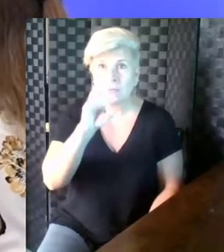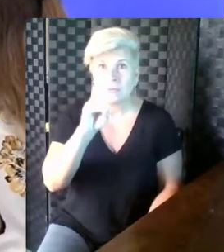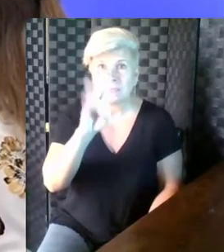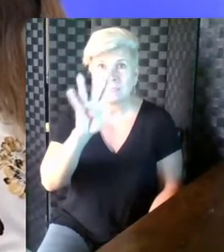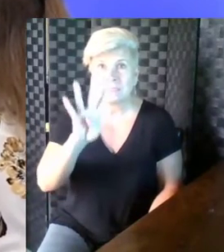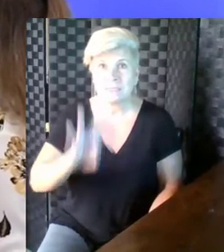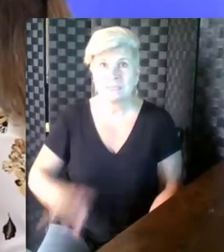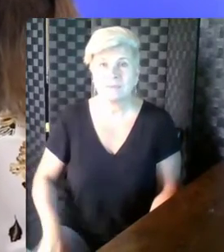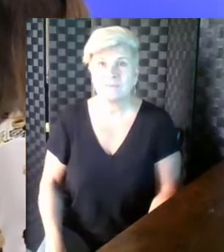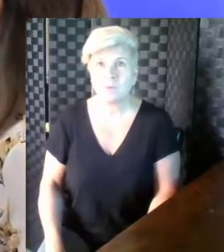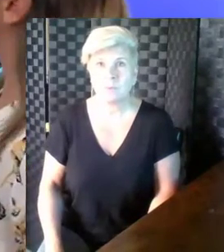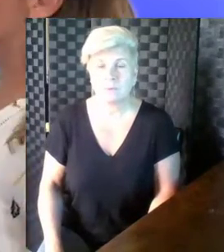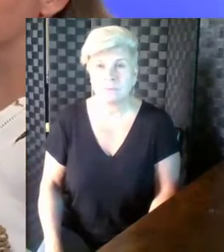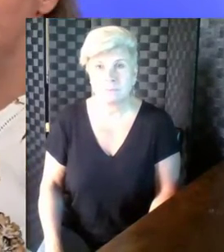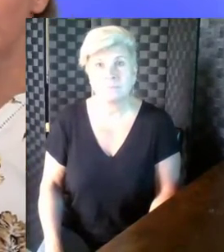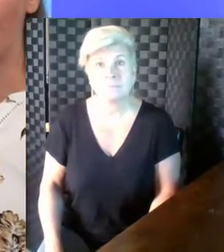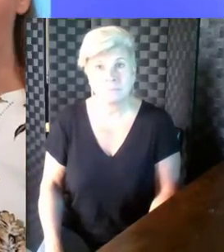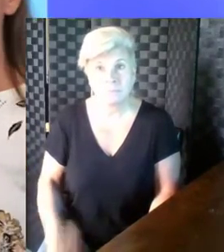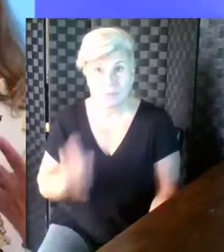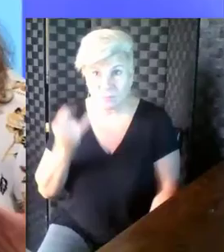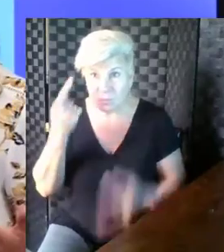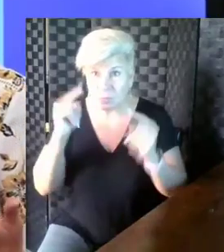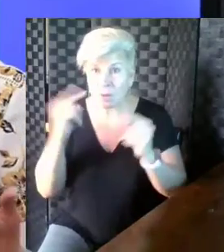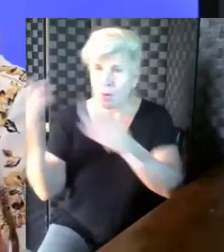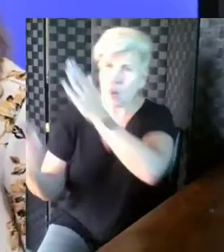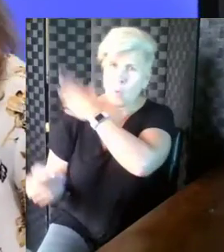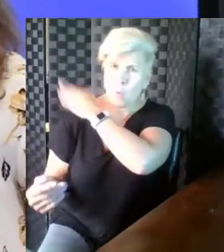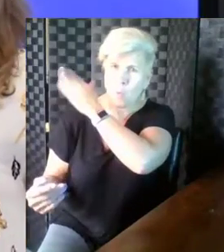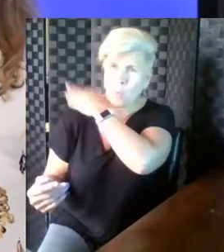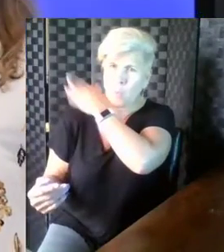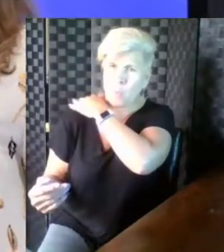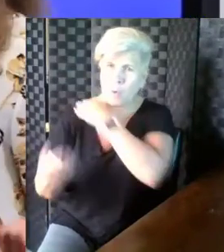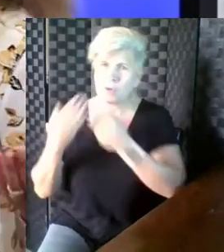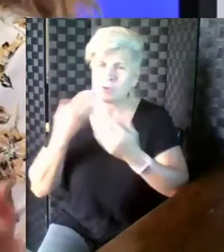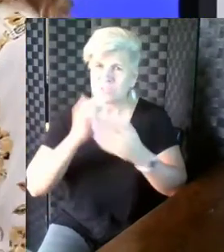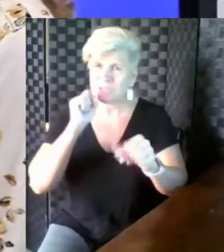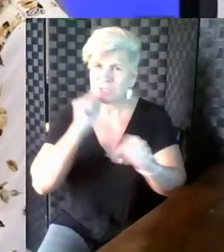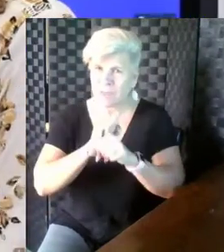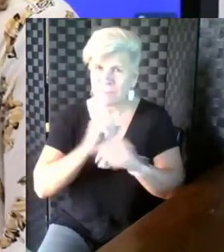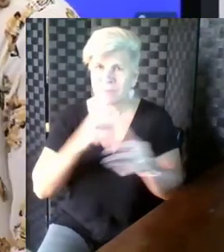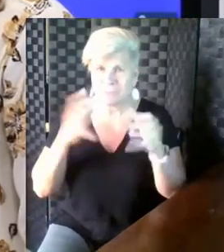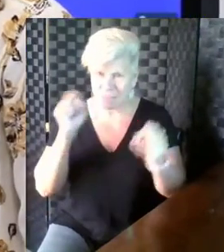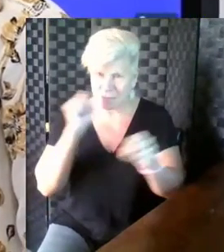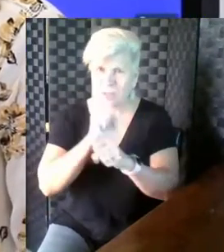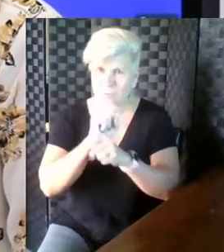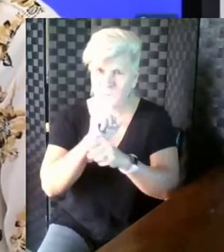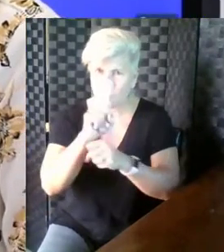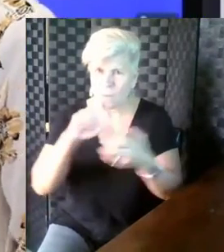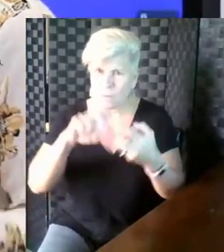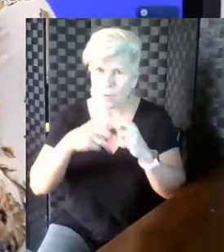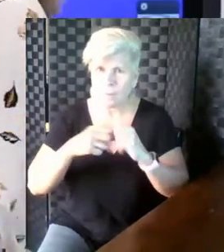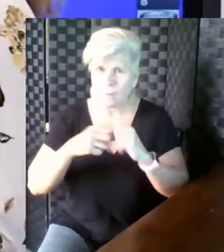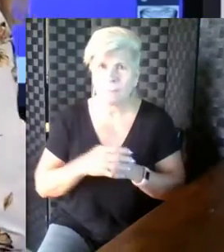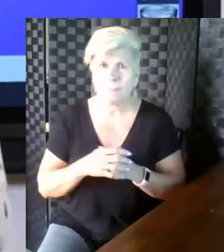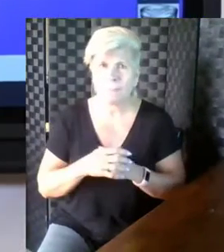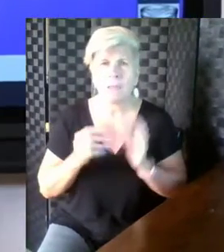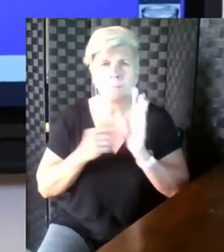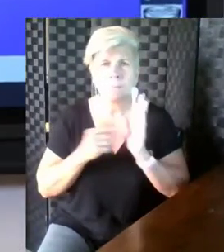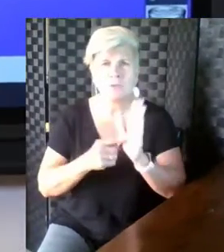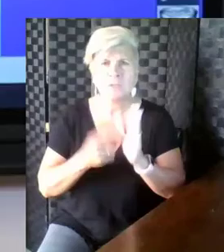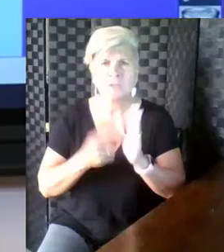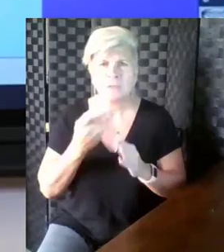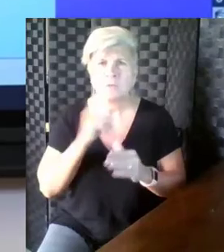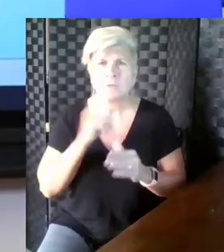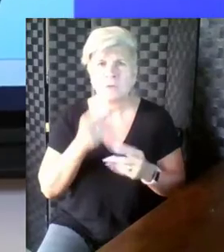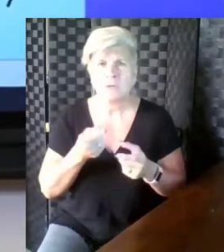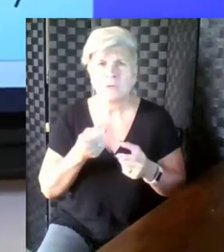get 164. If you got that, give yourself a great big pat on the back. That's a lot of work for one problem. Let me show you